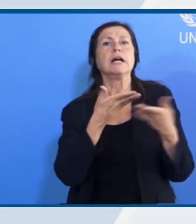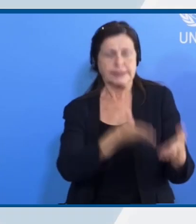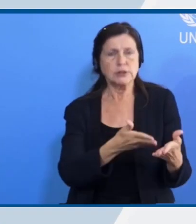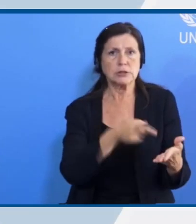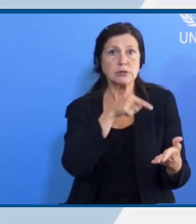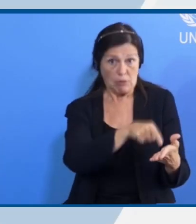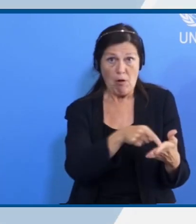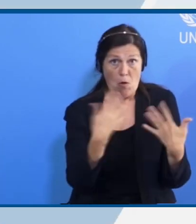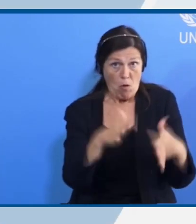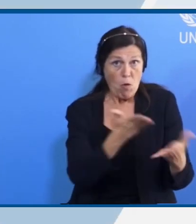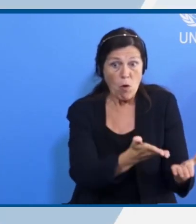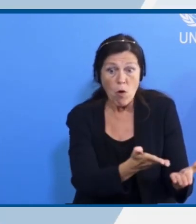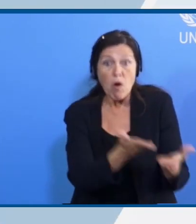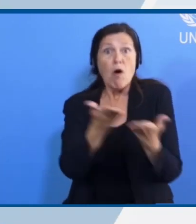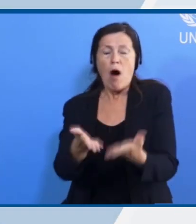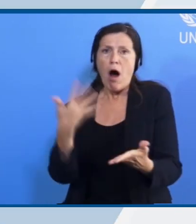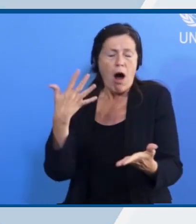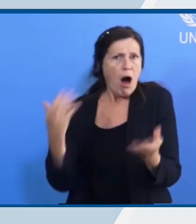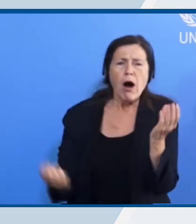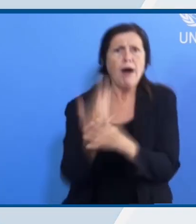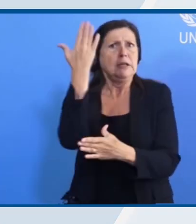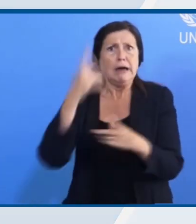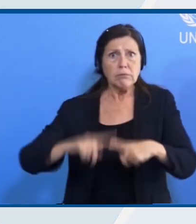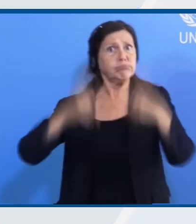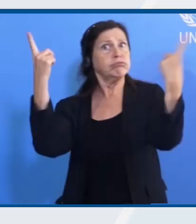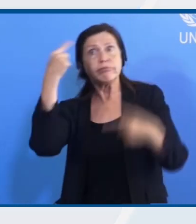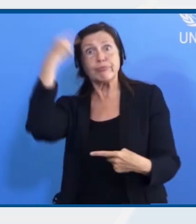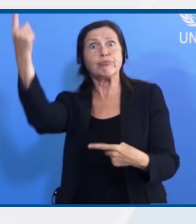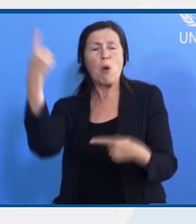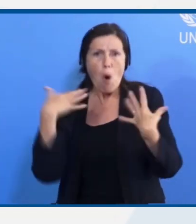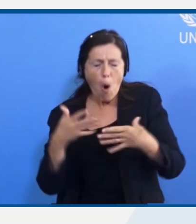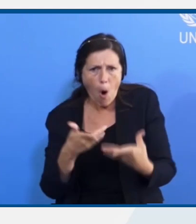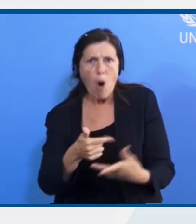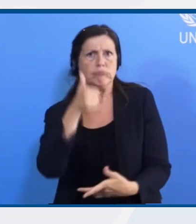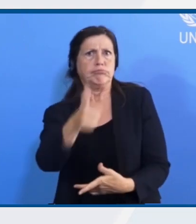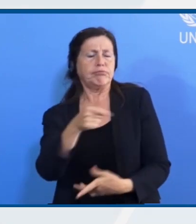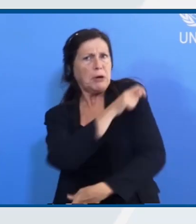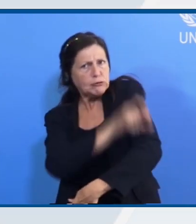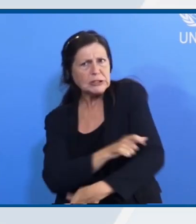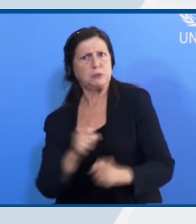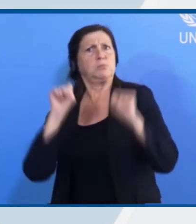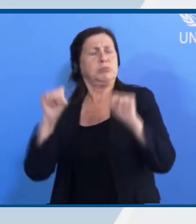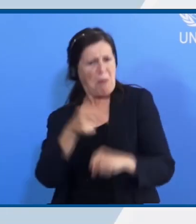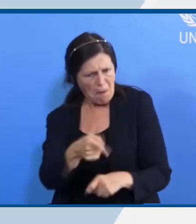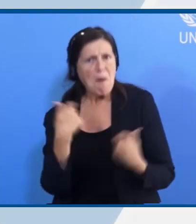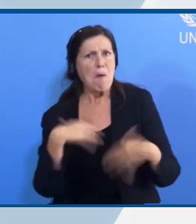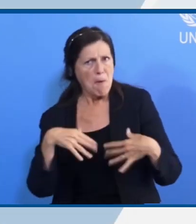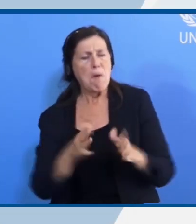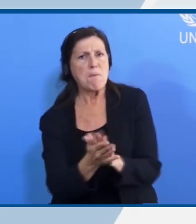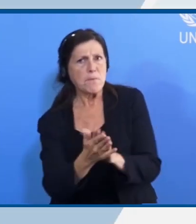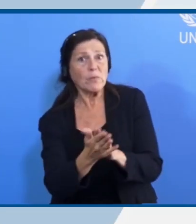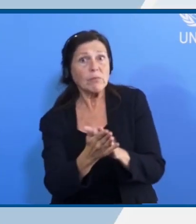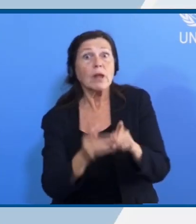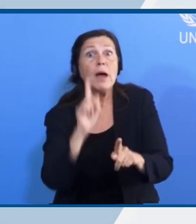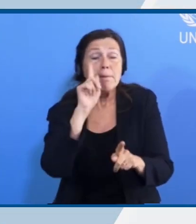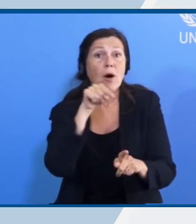actually provided some really innovative financing for resilience programs. We can't overlook that. But the problem